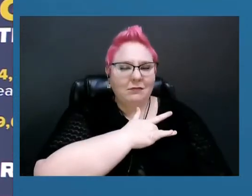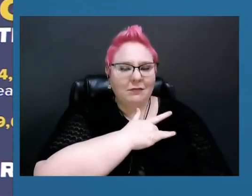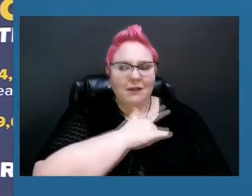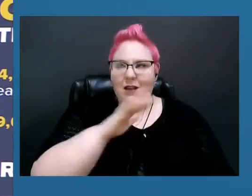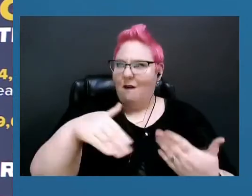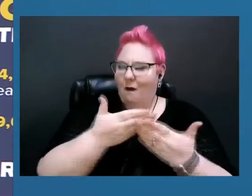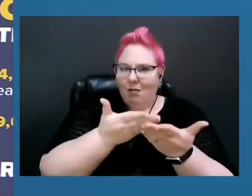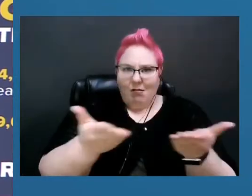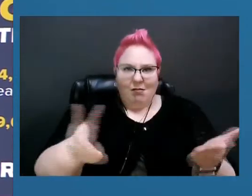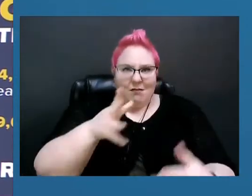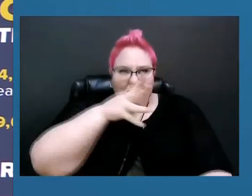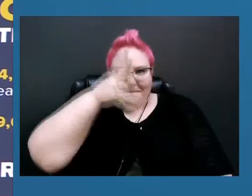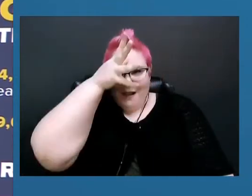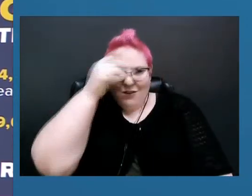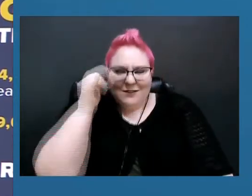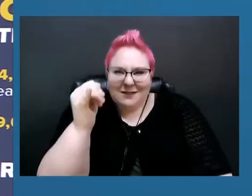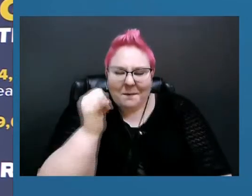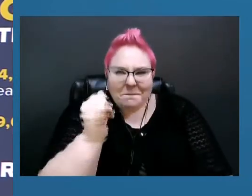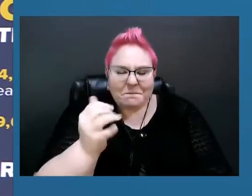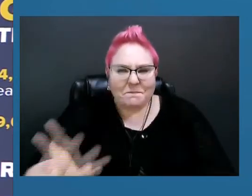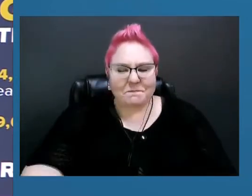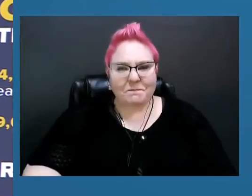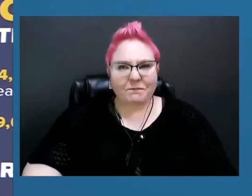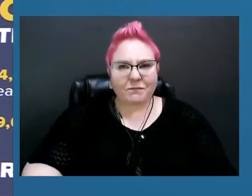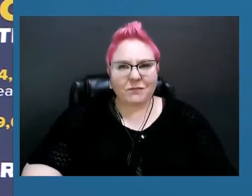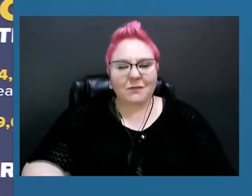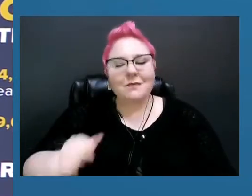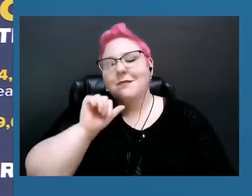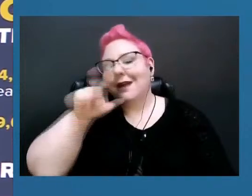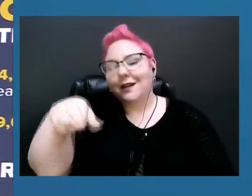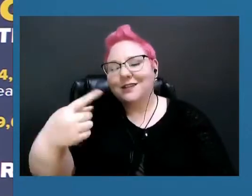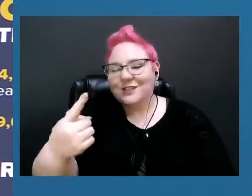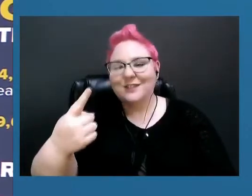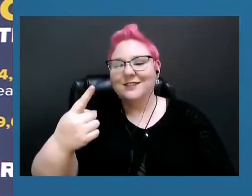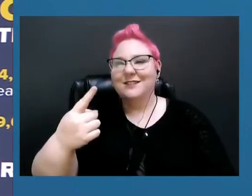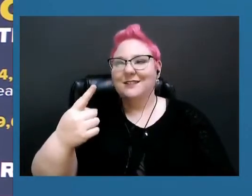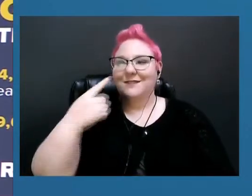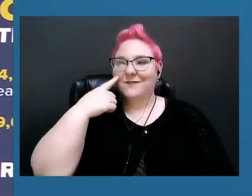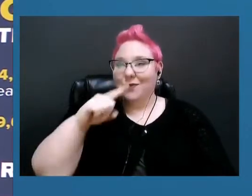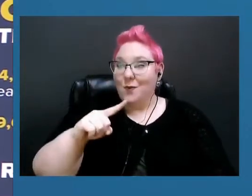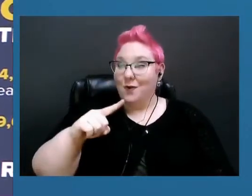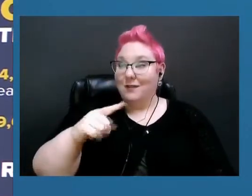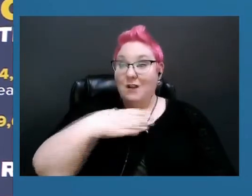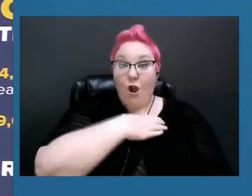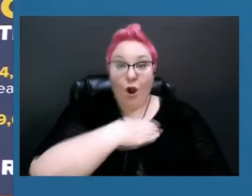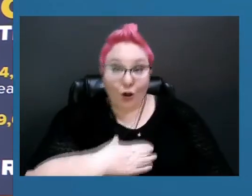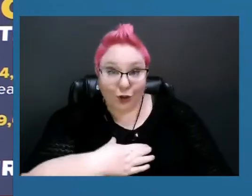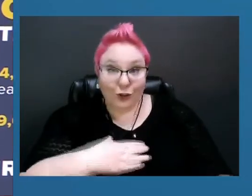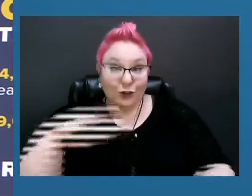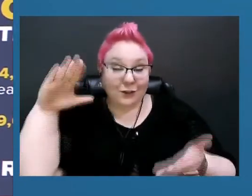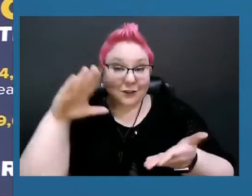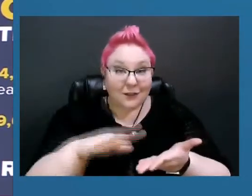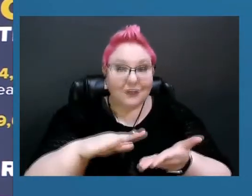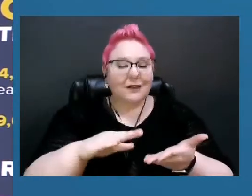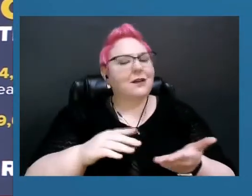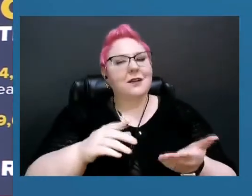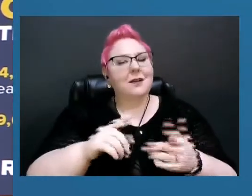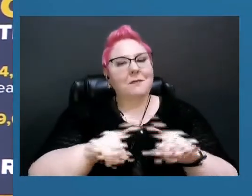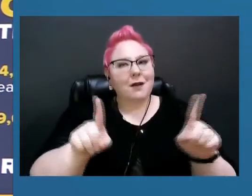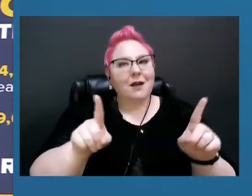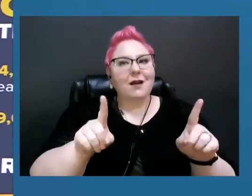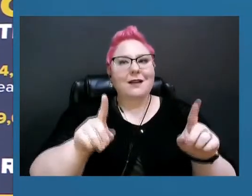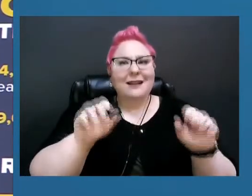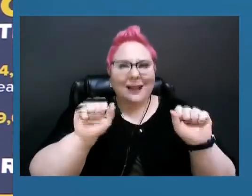out there. And it also, not just for preventing hunger, it helps support our incredible